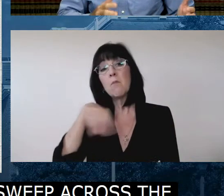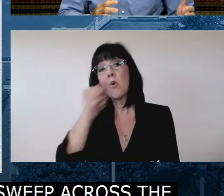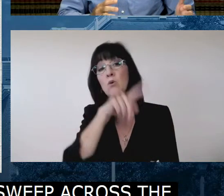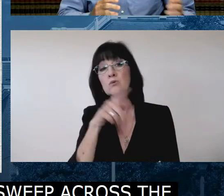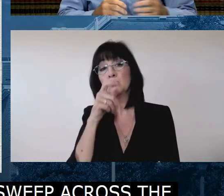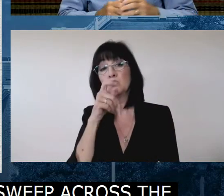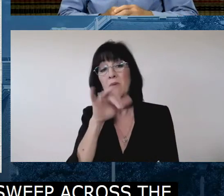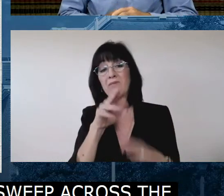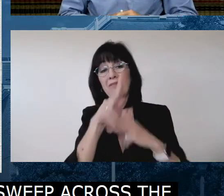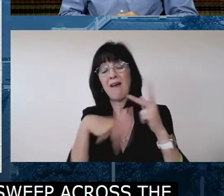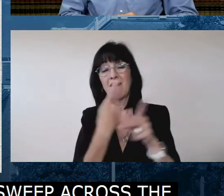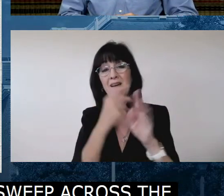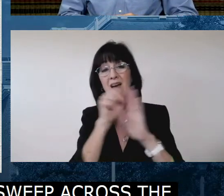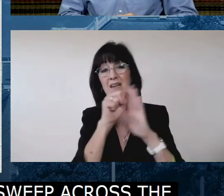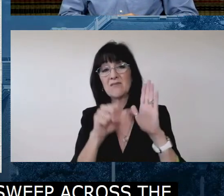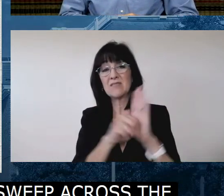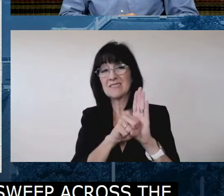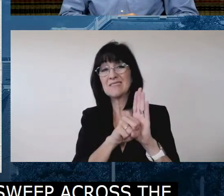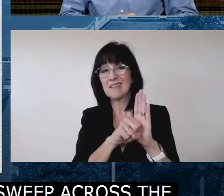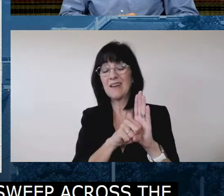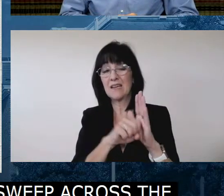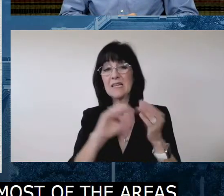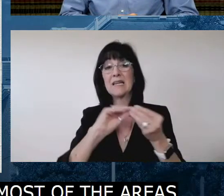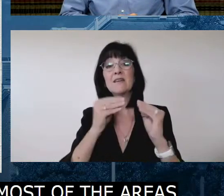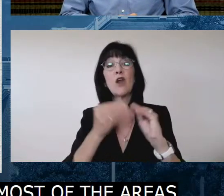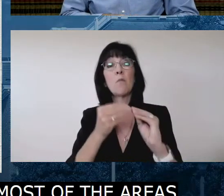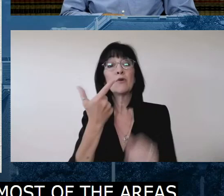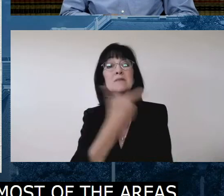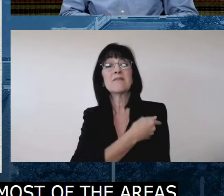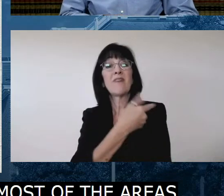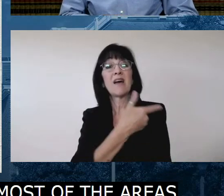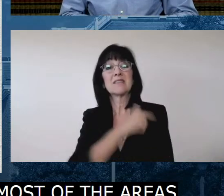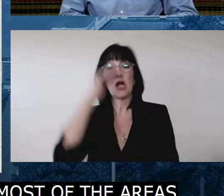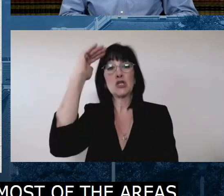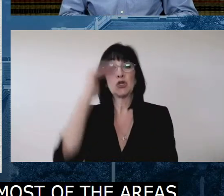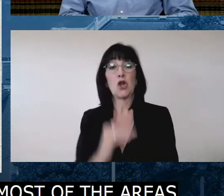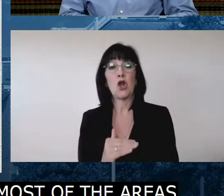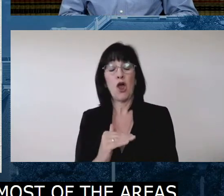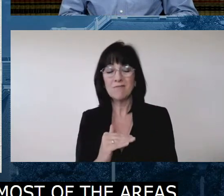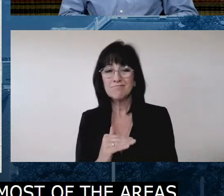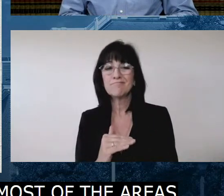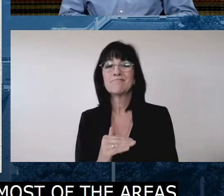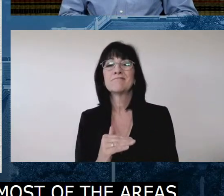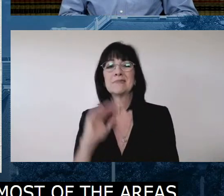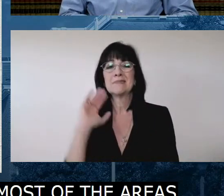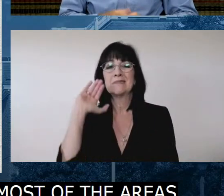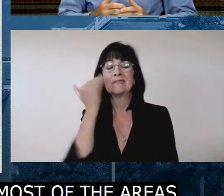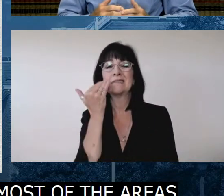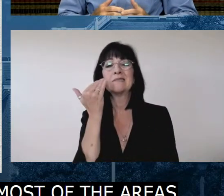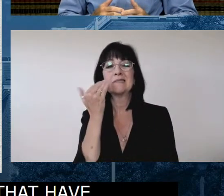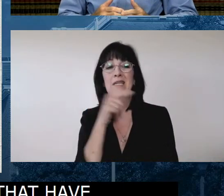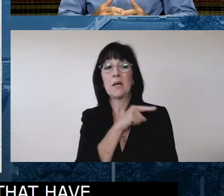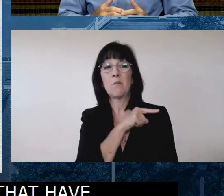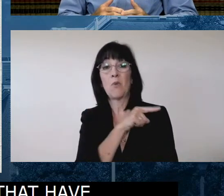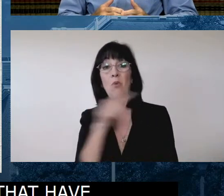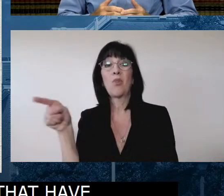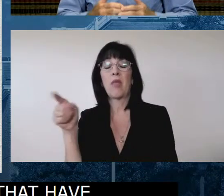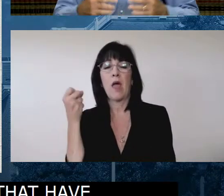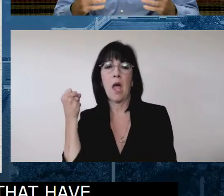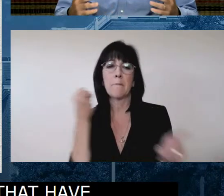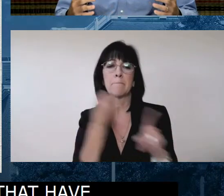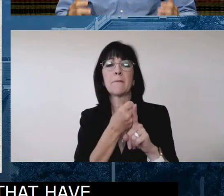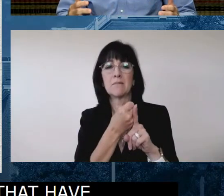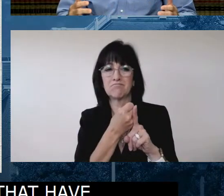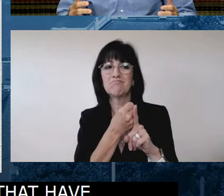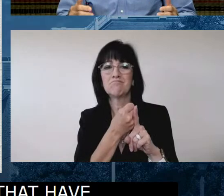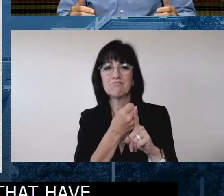are the ones that have experienced this, the worst conditions. Our vaccination rates in Delaware are not